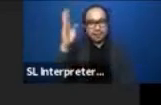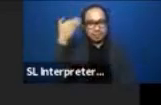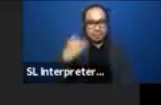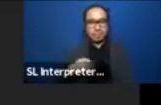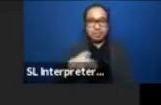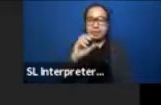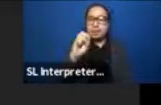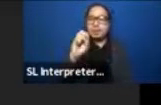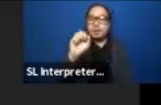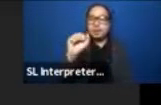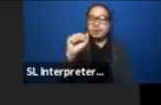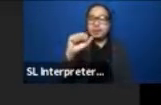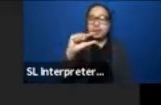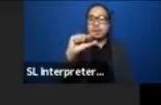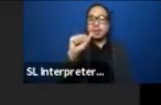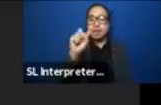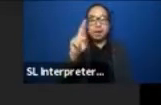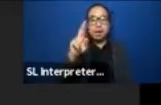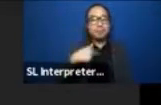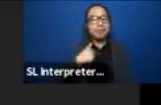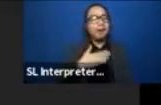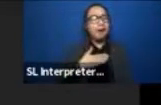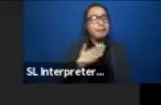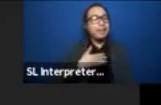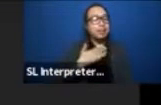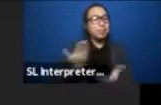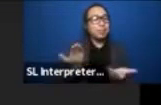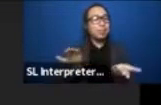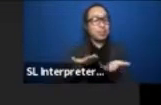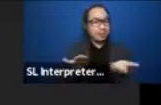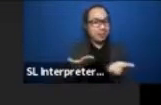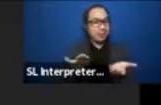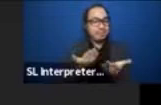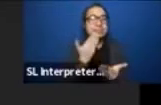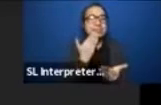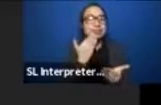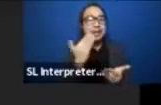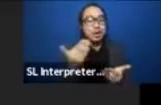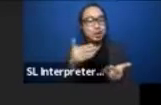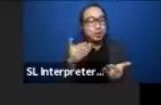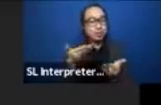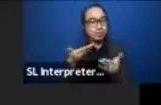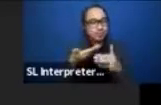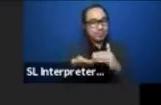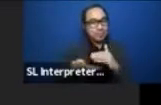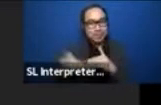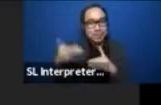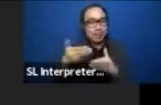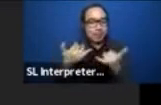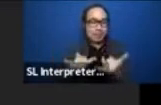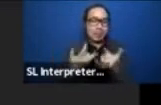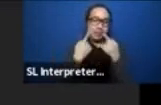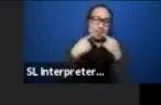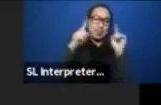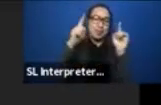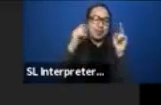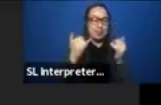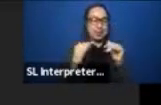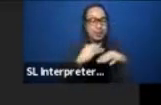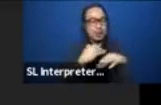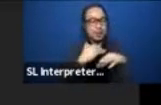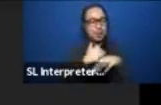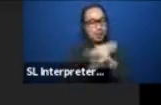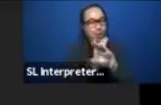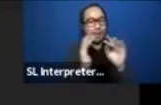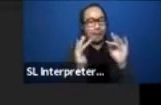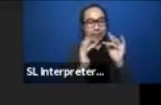here. And thanks to the organizers to make this happen, at least online. So in